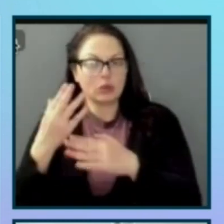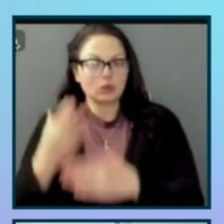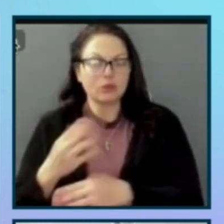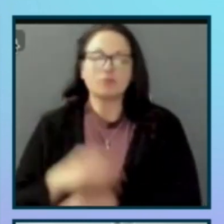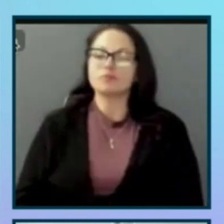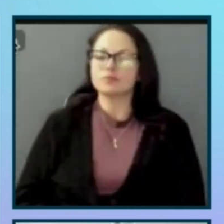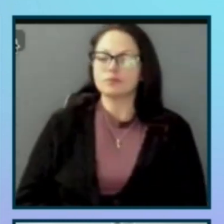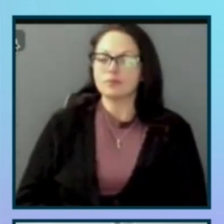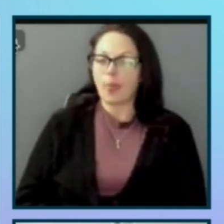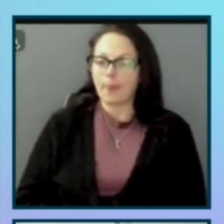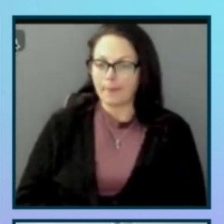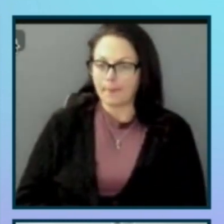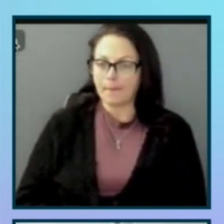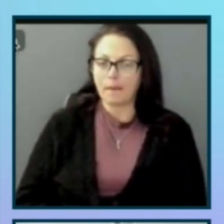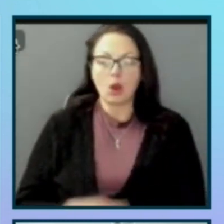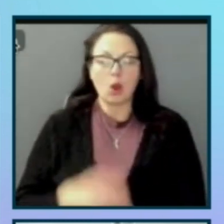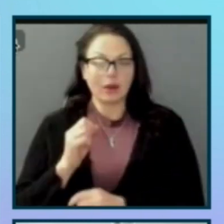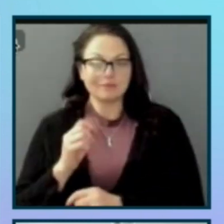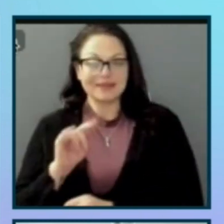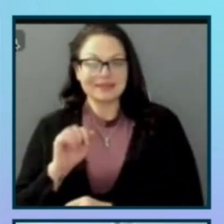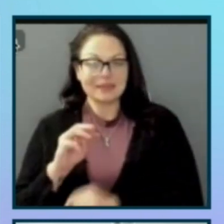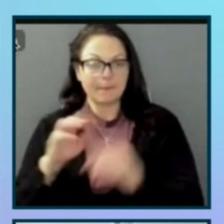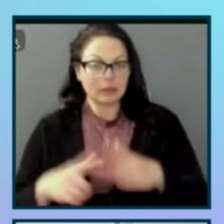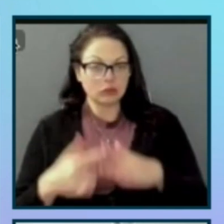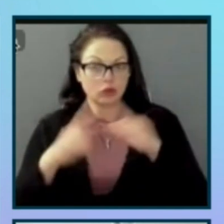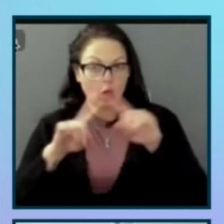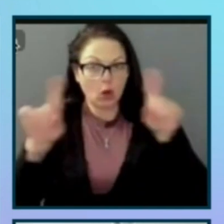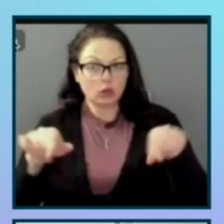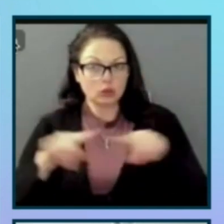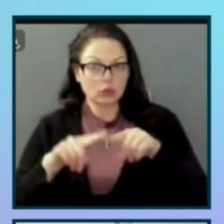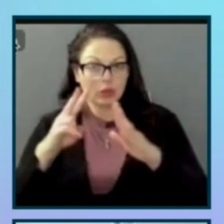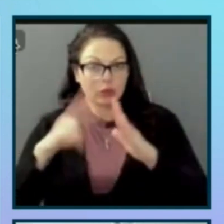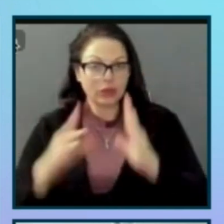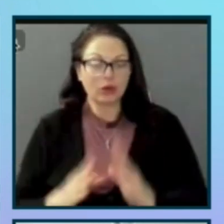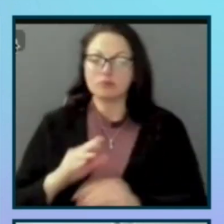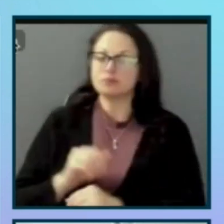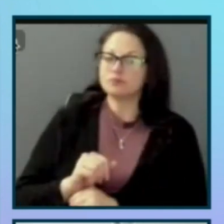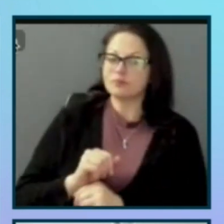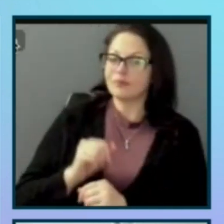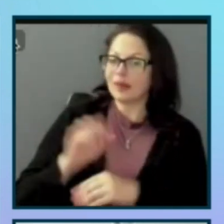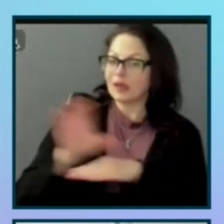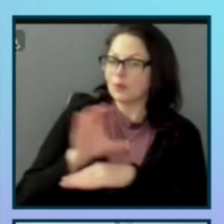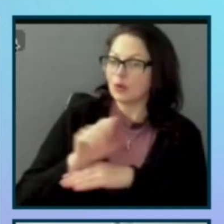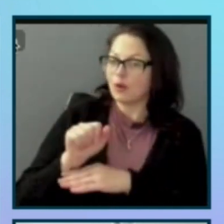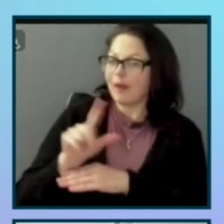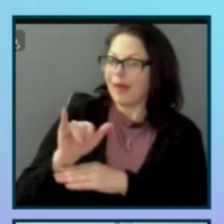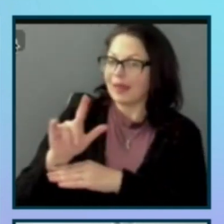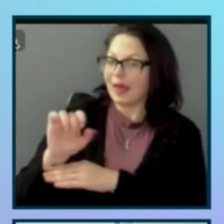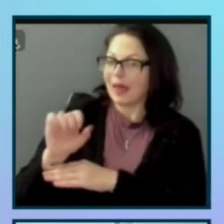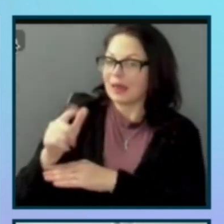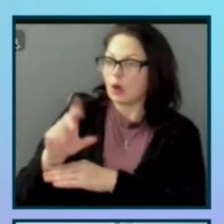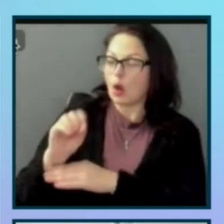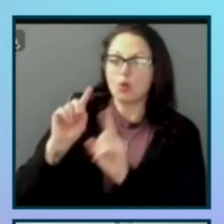Okay. Start screen reader. Ally logo. Go to snapshot. Link.